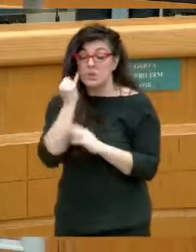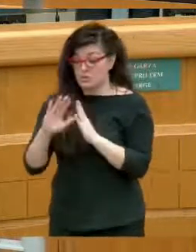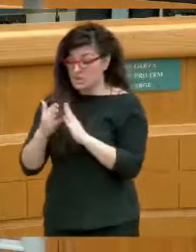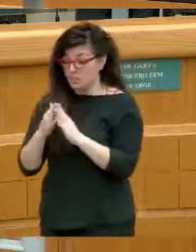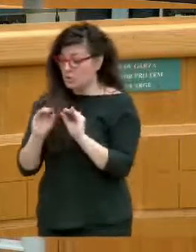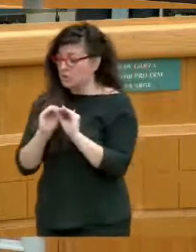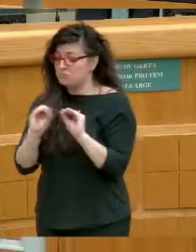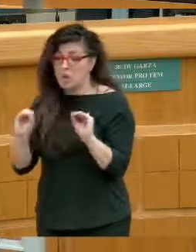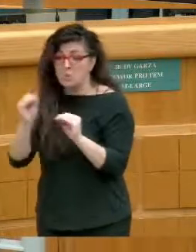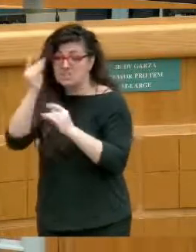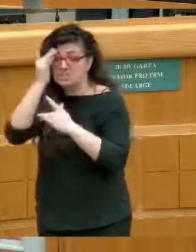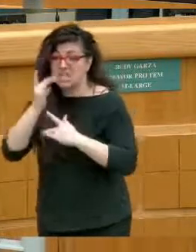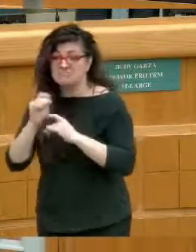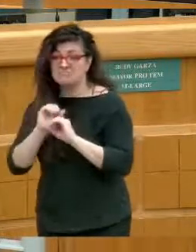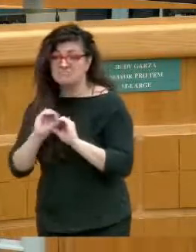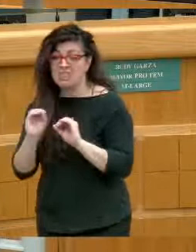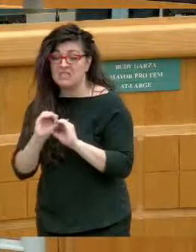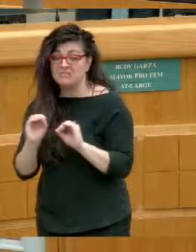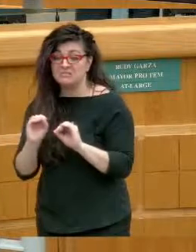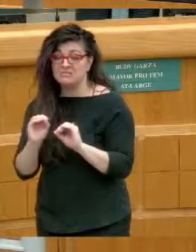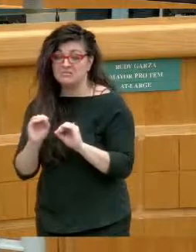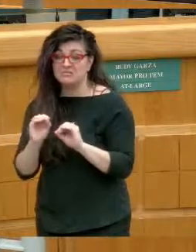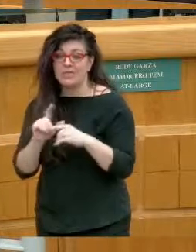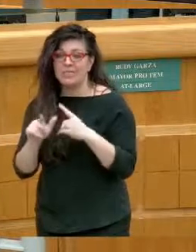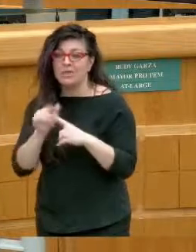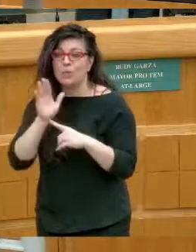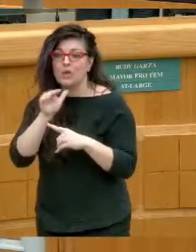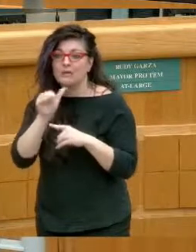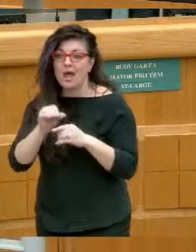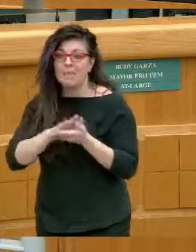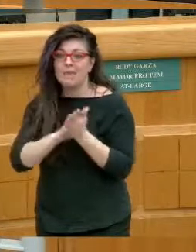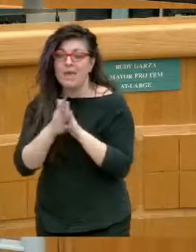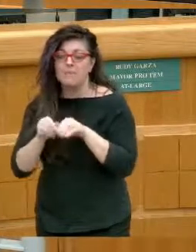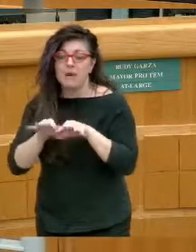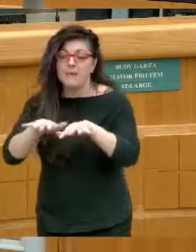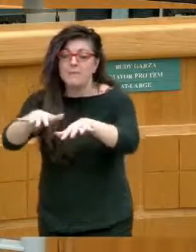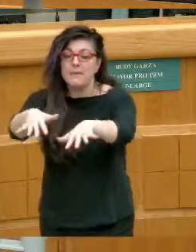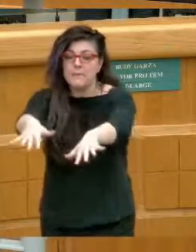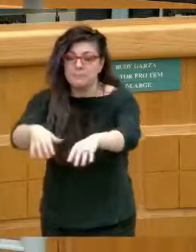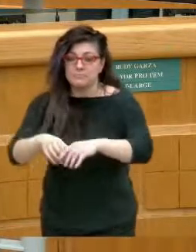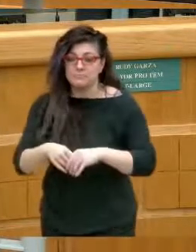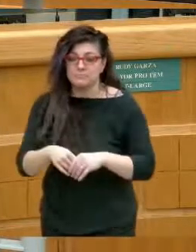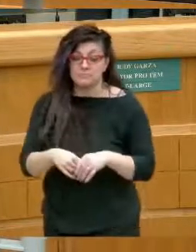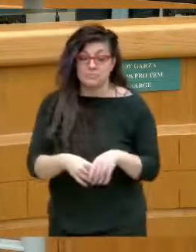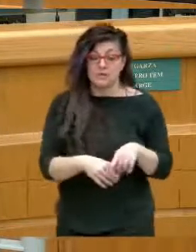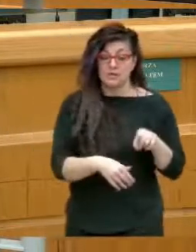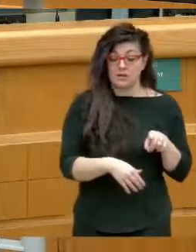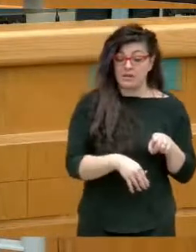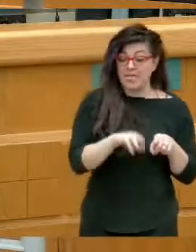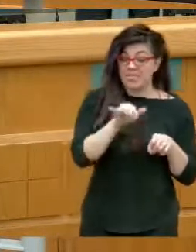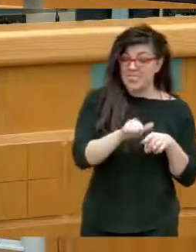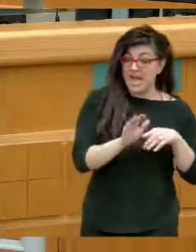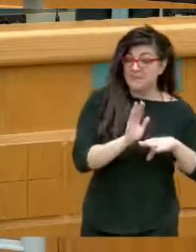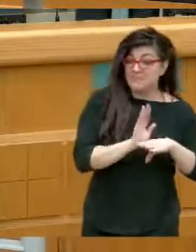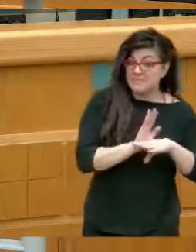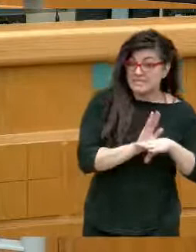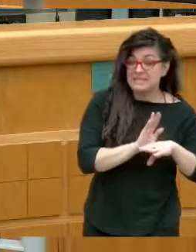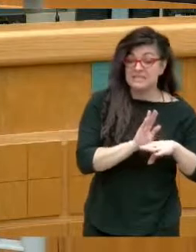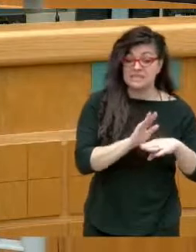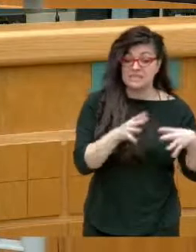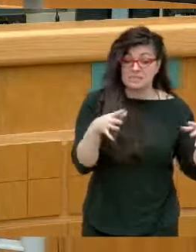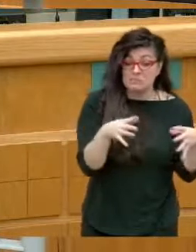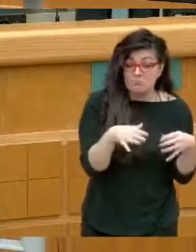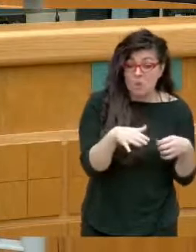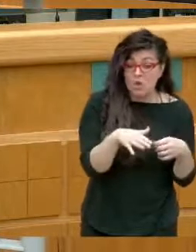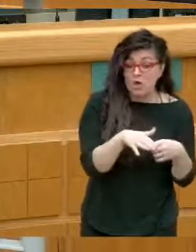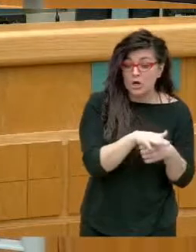community, then this wouldn't turn into an outbreak. And if there wasn't a higher transmission rate within the confines of the smaller